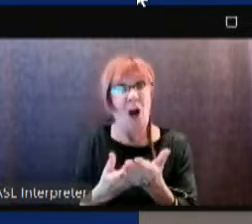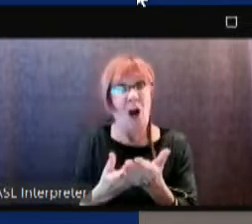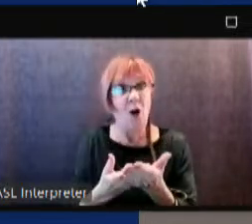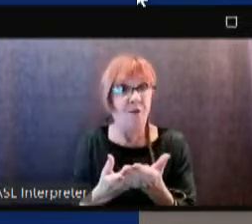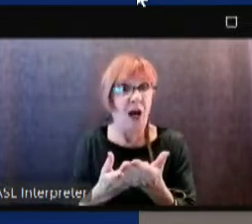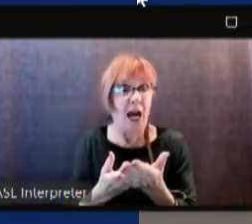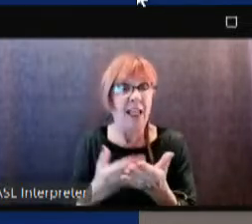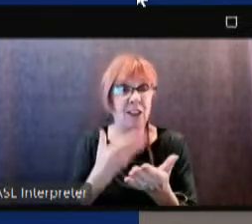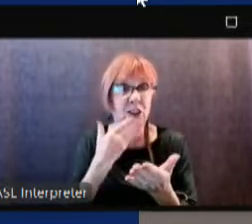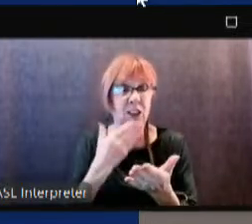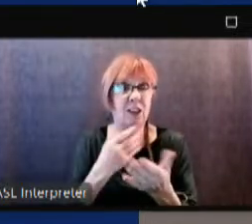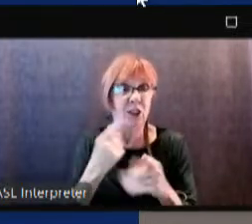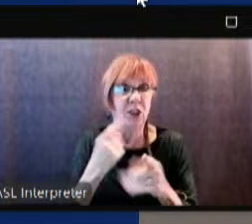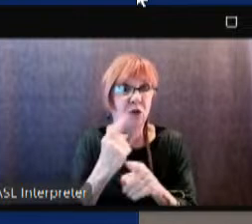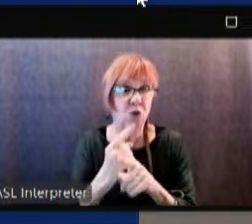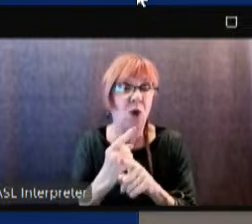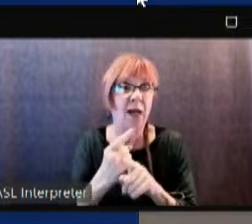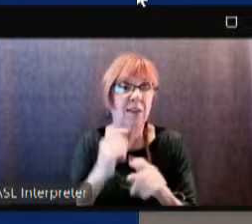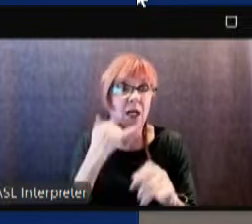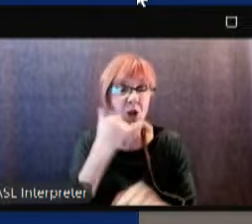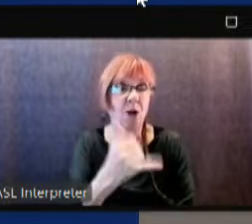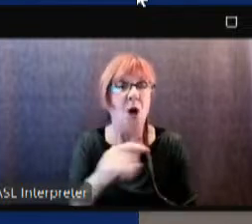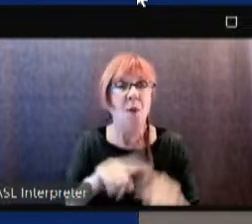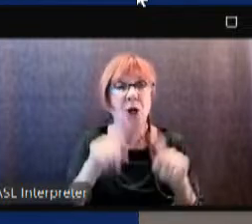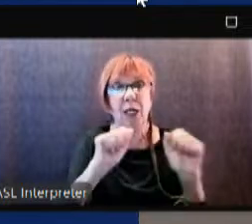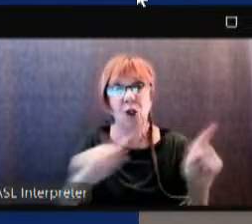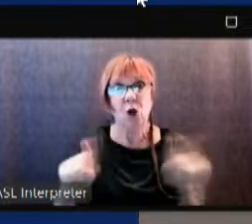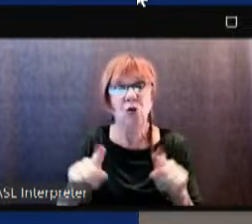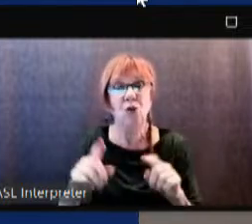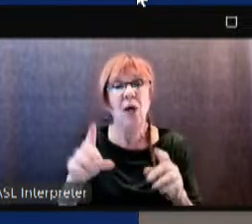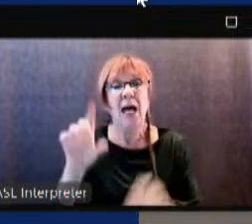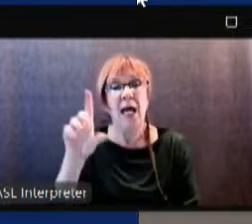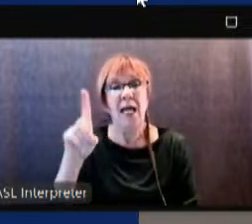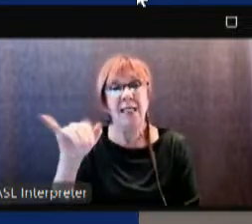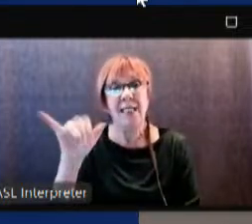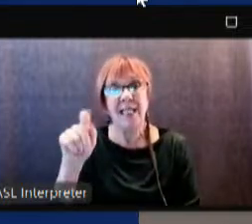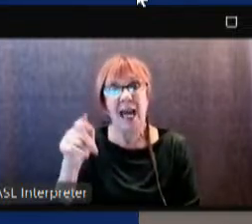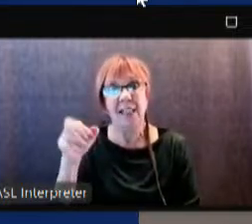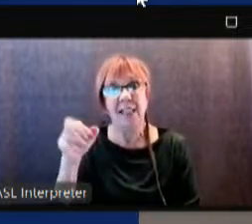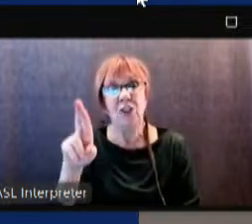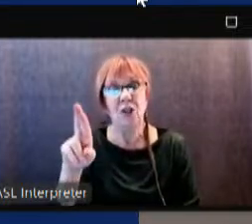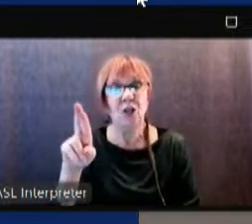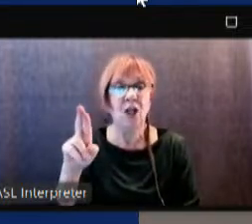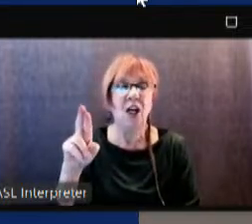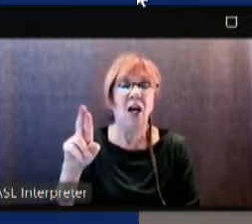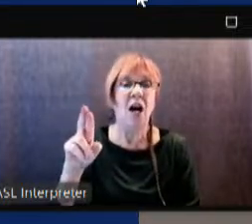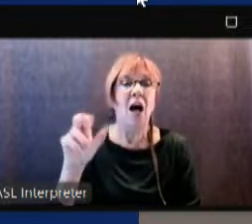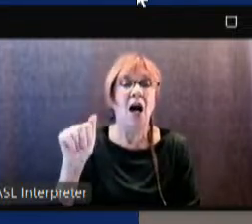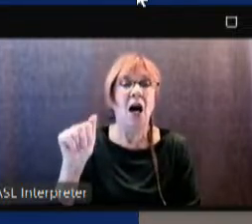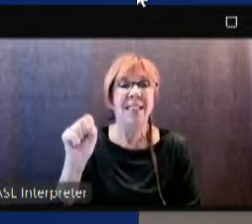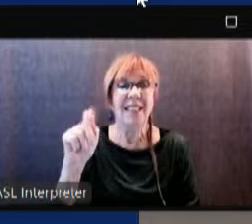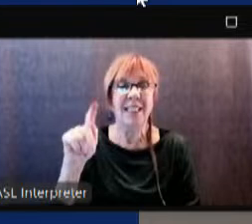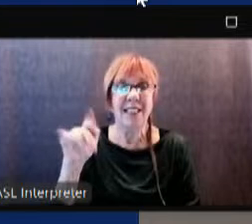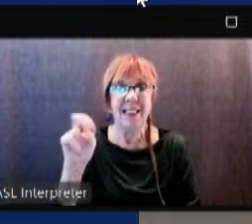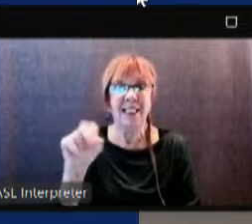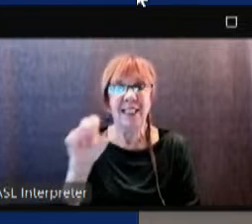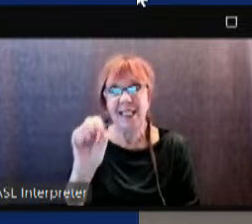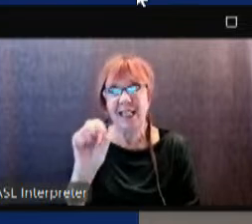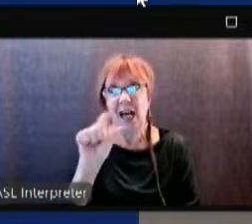FEMA assistance, you can go to disasterassistance.gov, download the FEMA app,